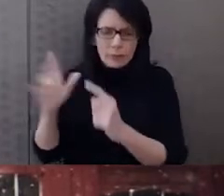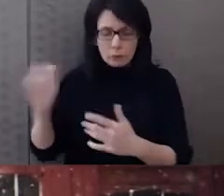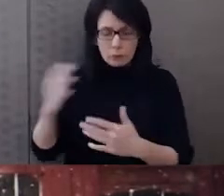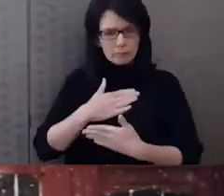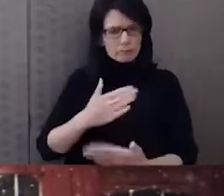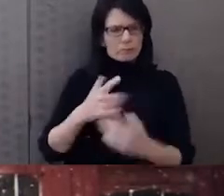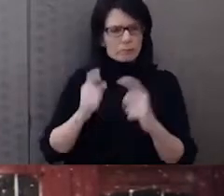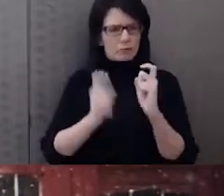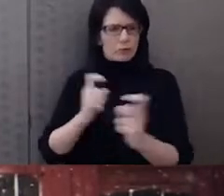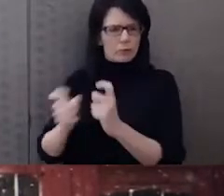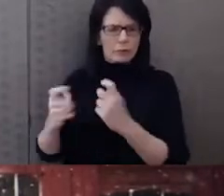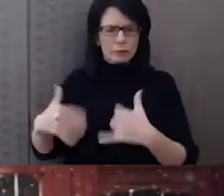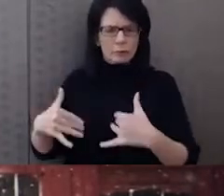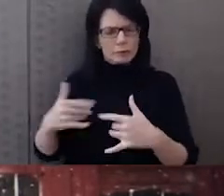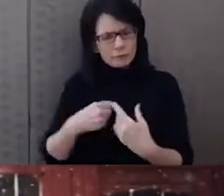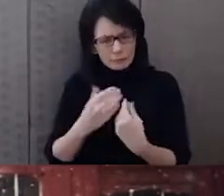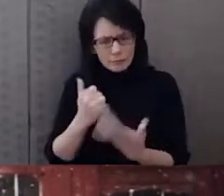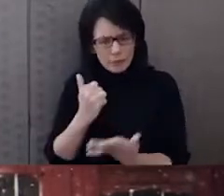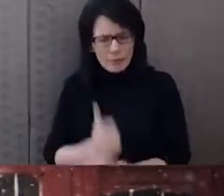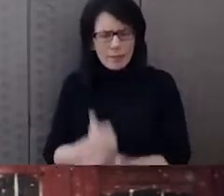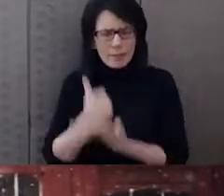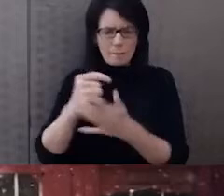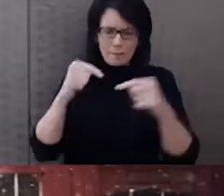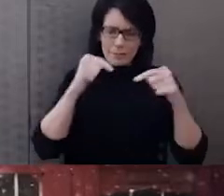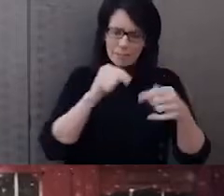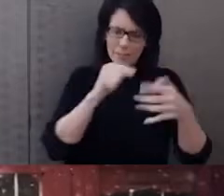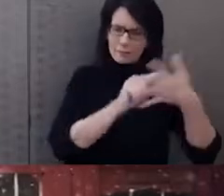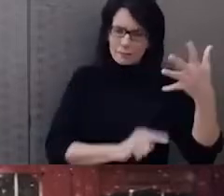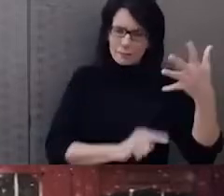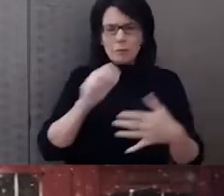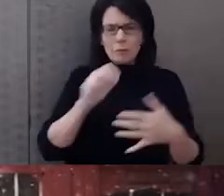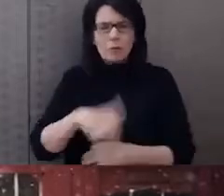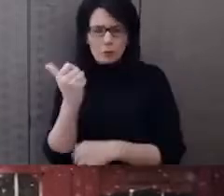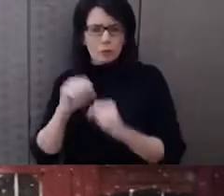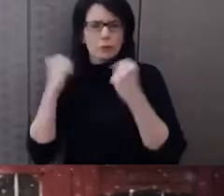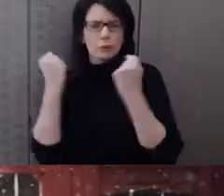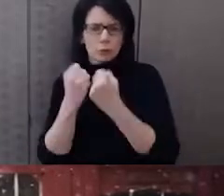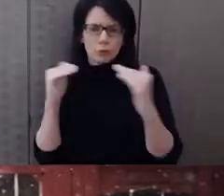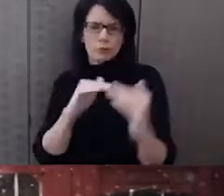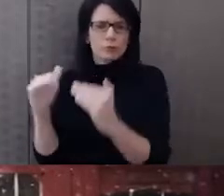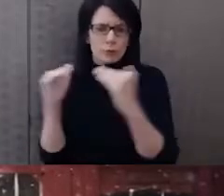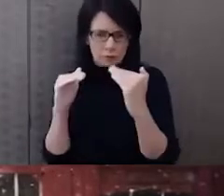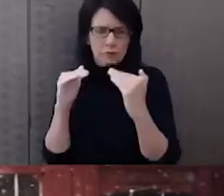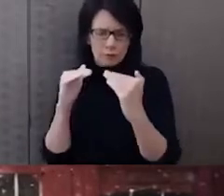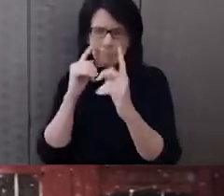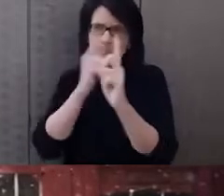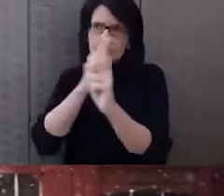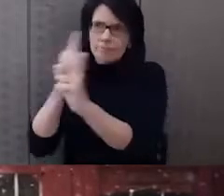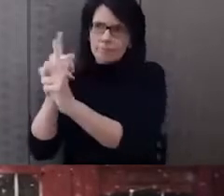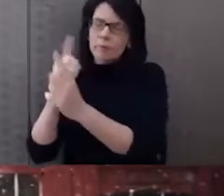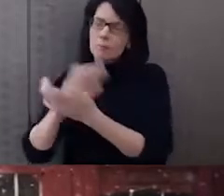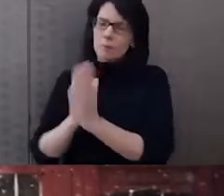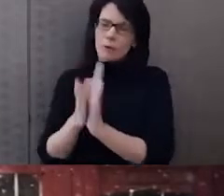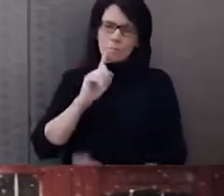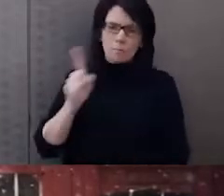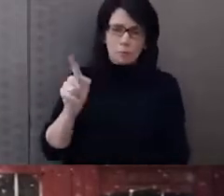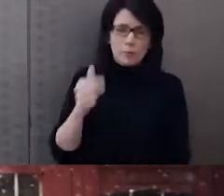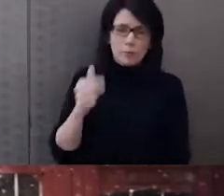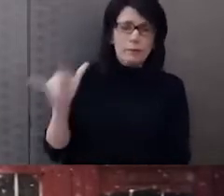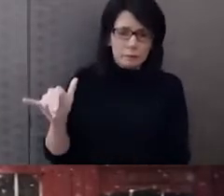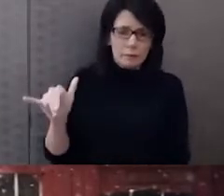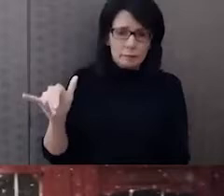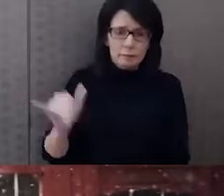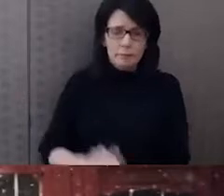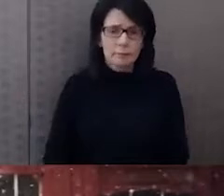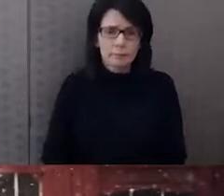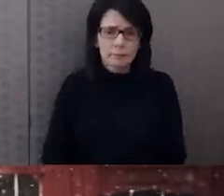helped make these and other social justice efforts a reality. Our honorees also embody this commitment to the